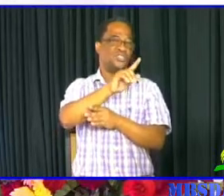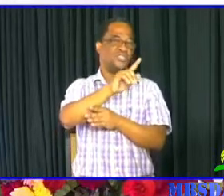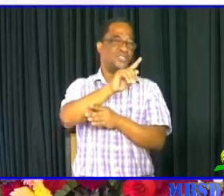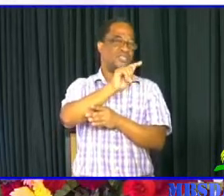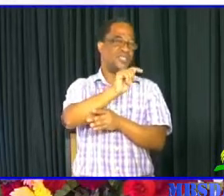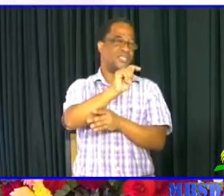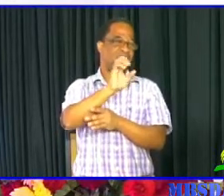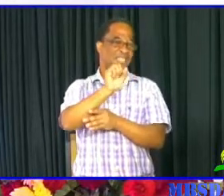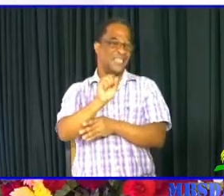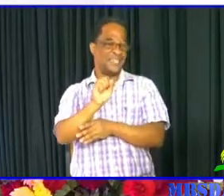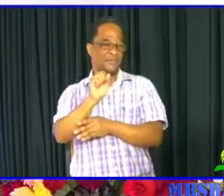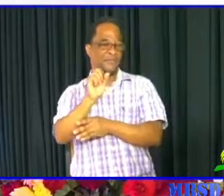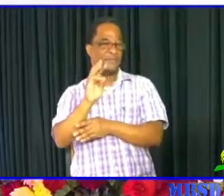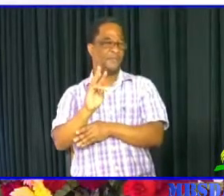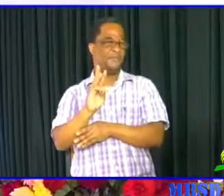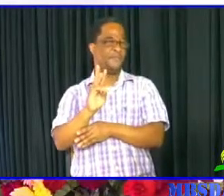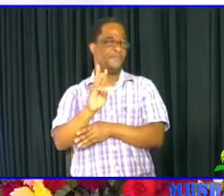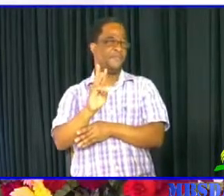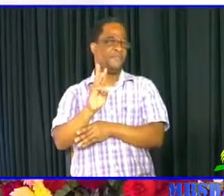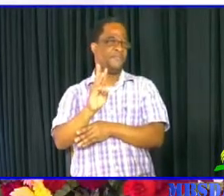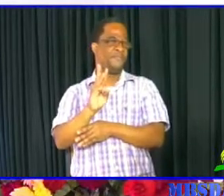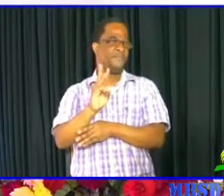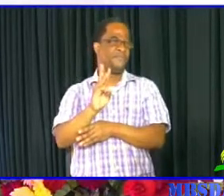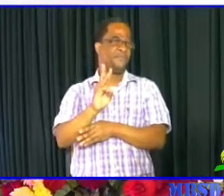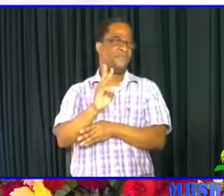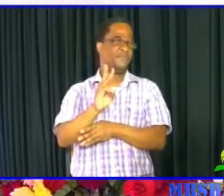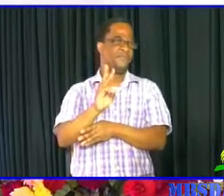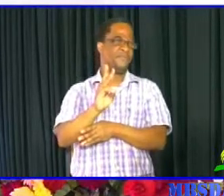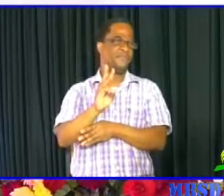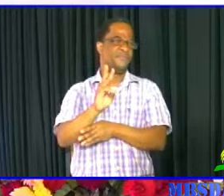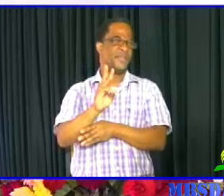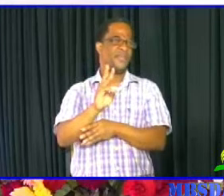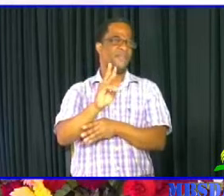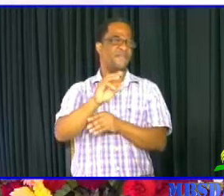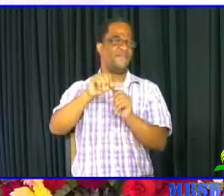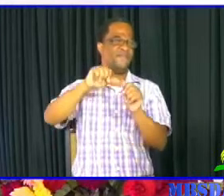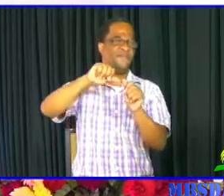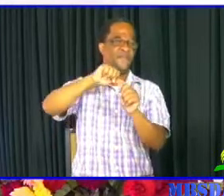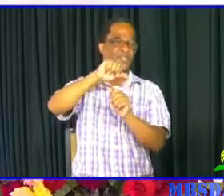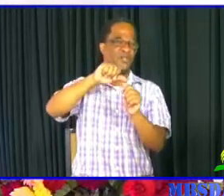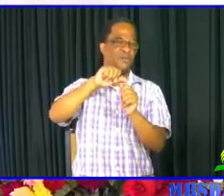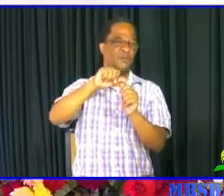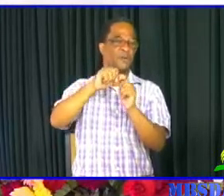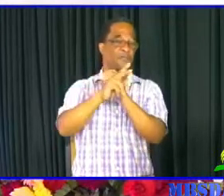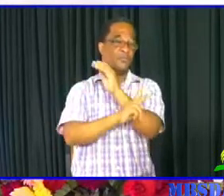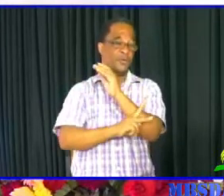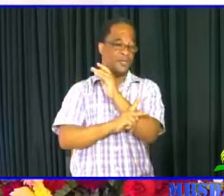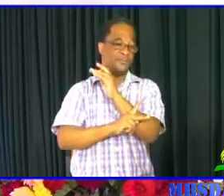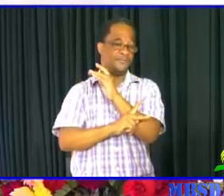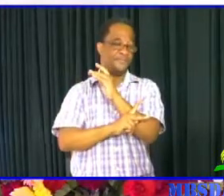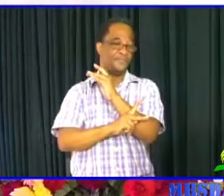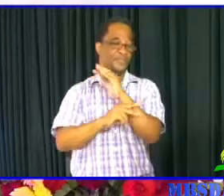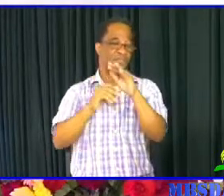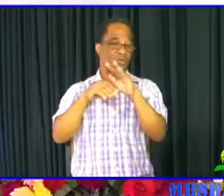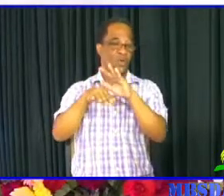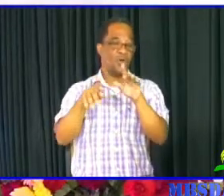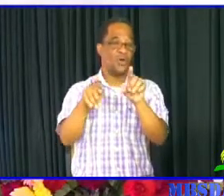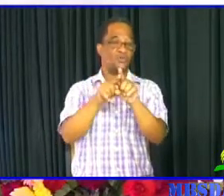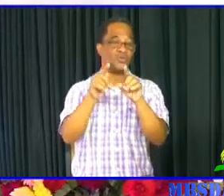Stanton SDA Church Church in Fellowship Portland is also in the